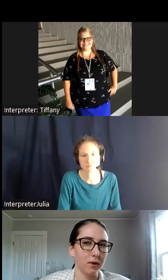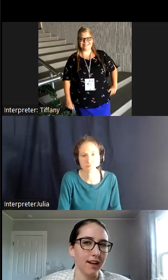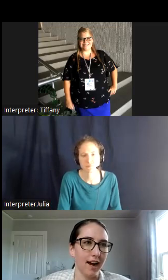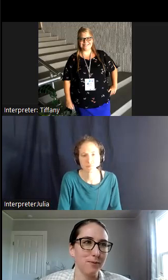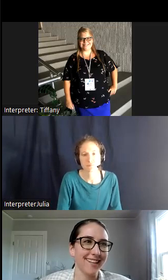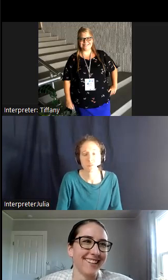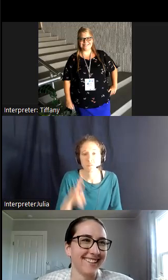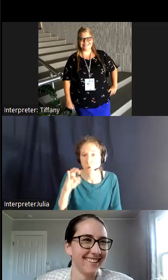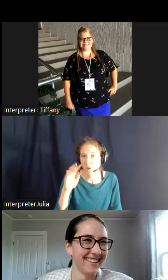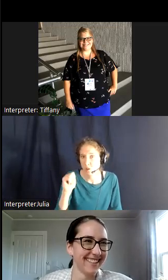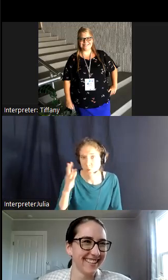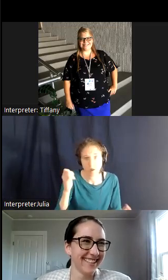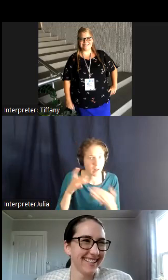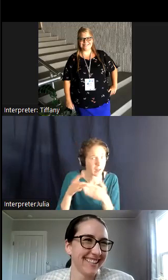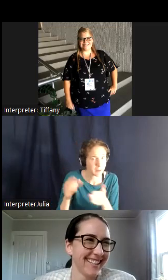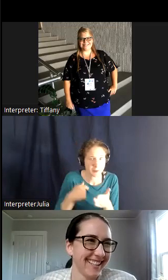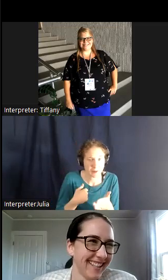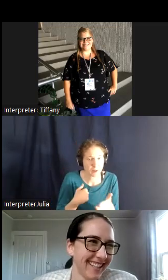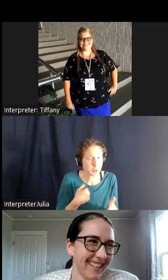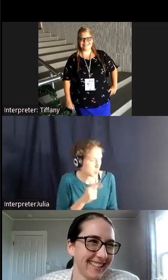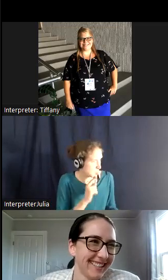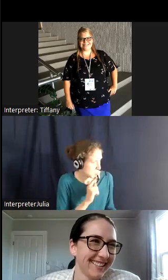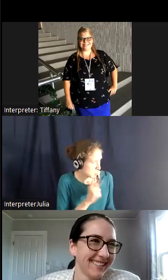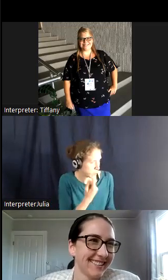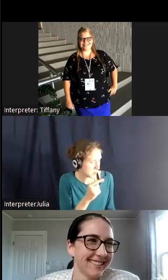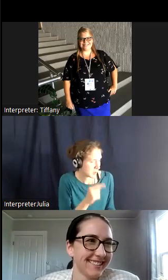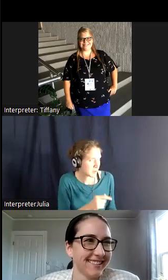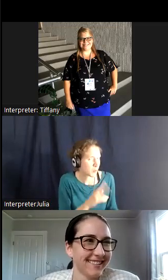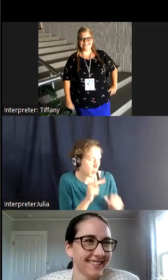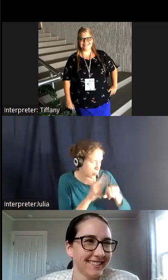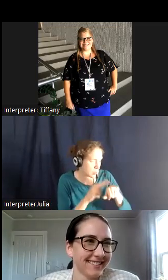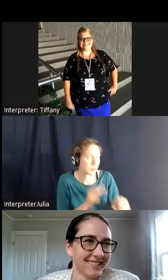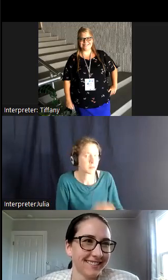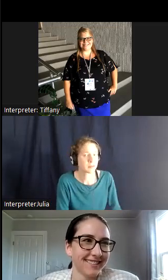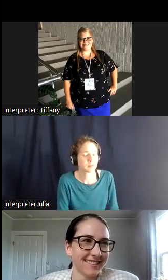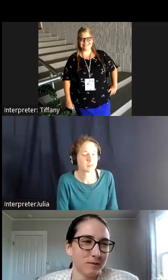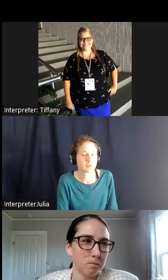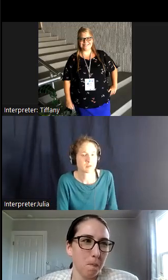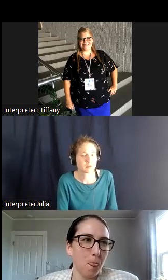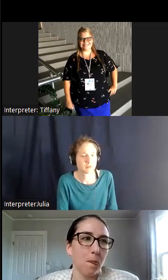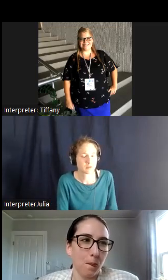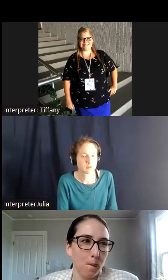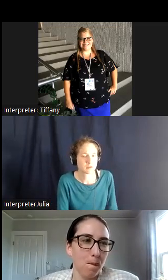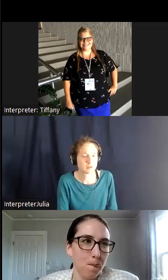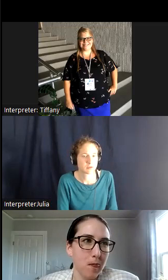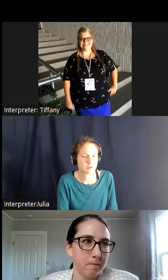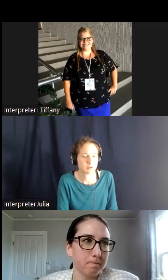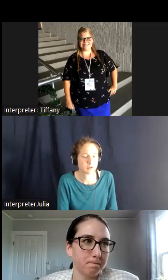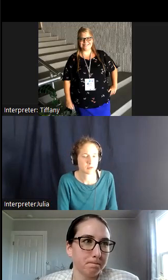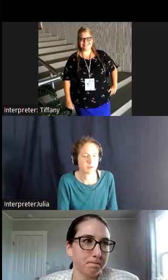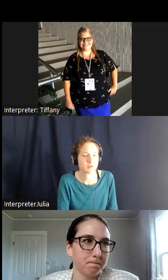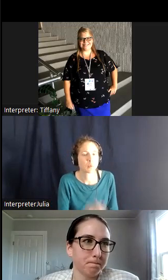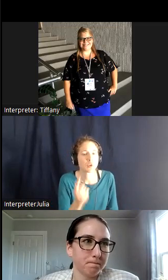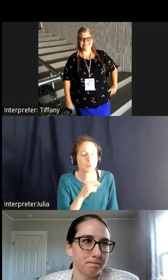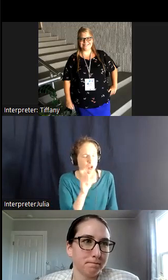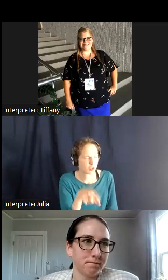Victoria, you want to guide me? Sure, of course. So let's see. I see a question about how long will it take to